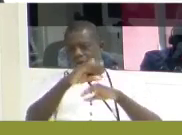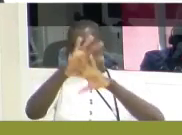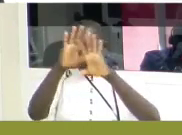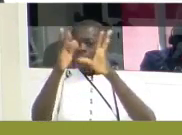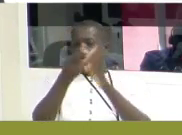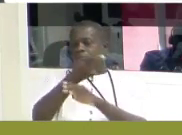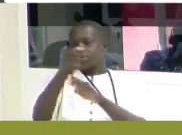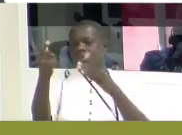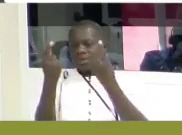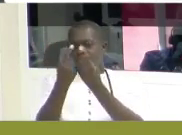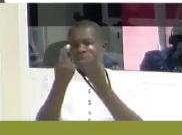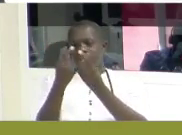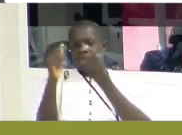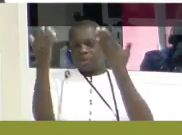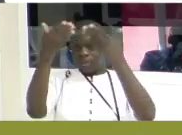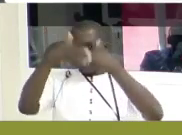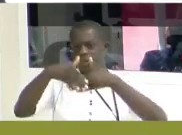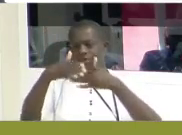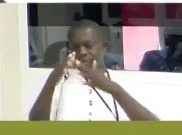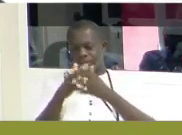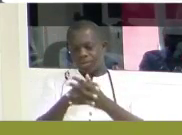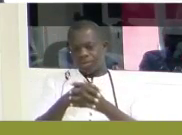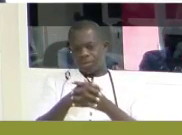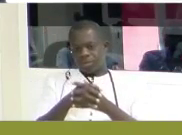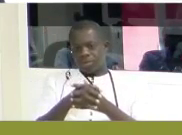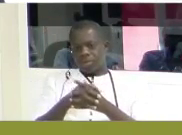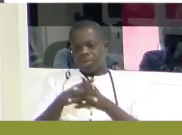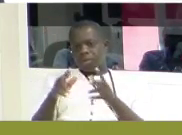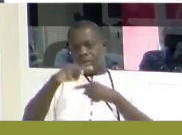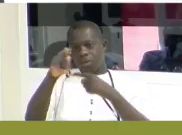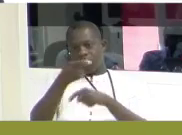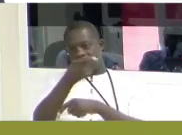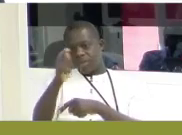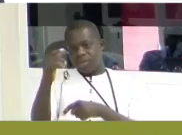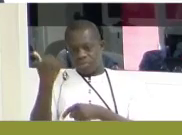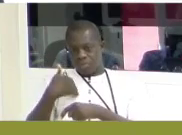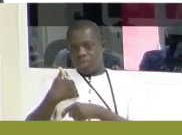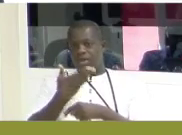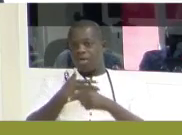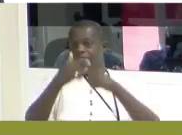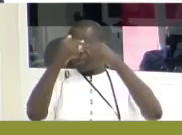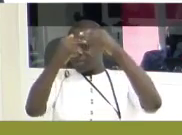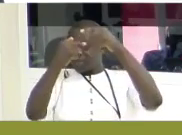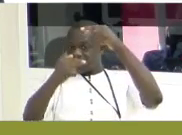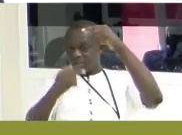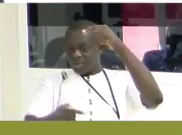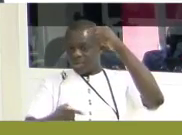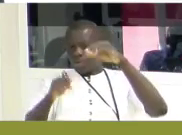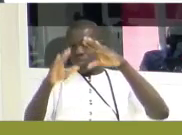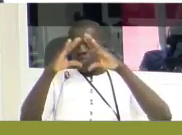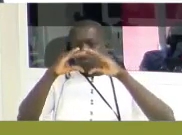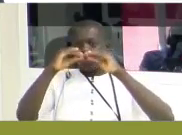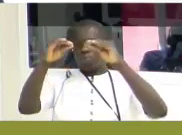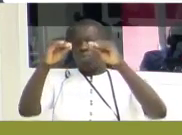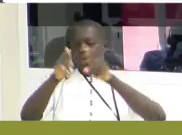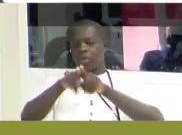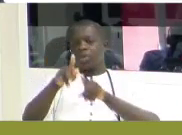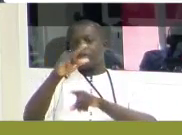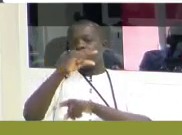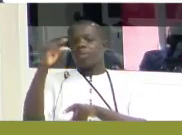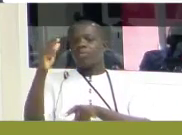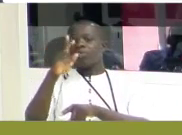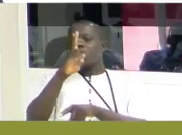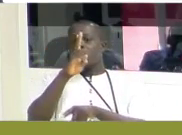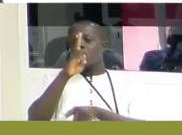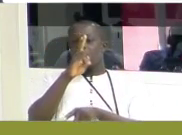night. So according to those people, they said there is a list that has been published. That's the names of those who